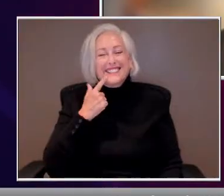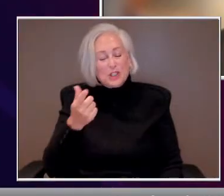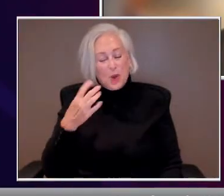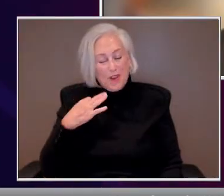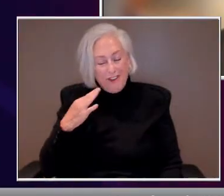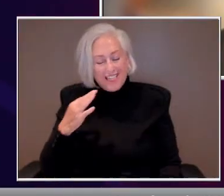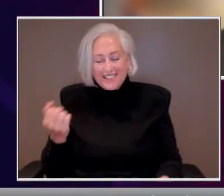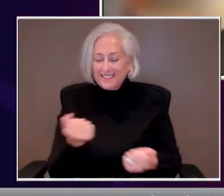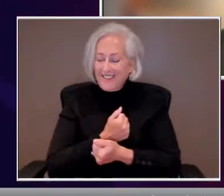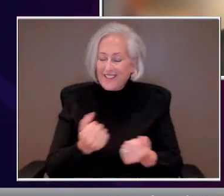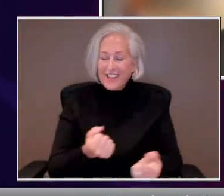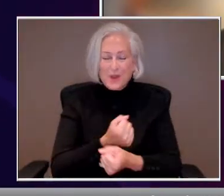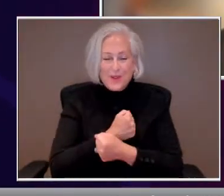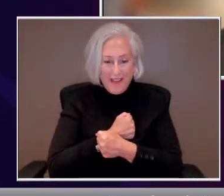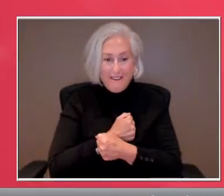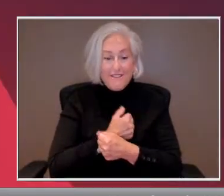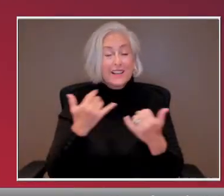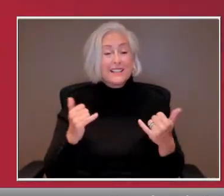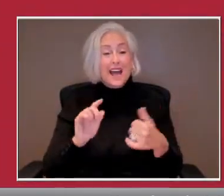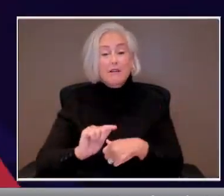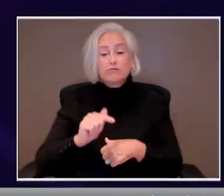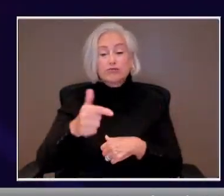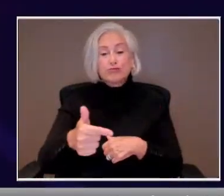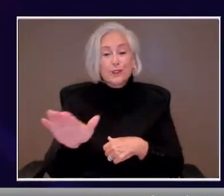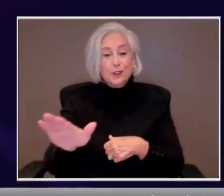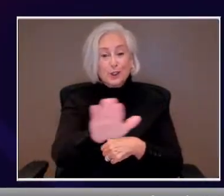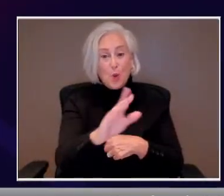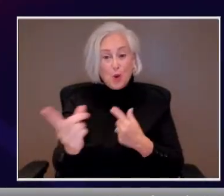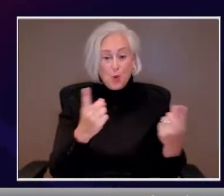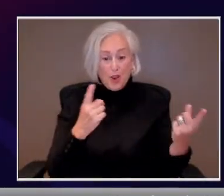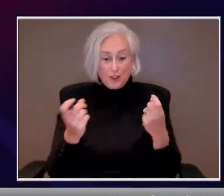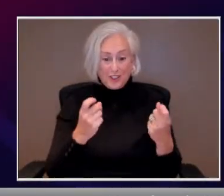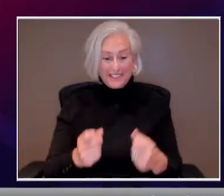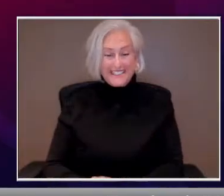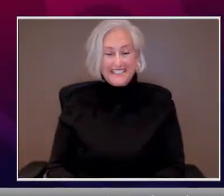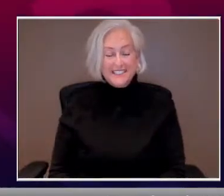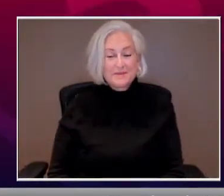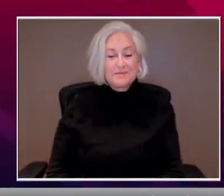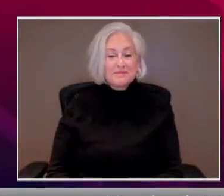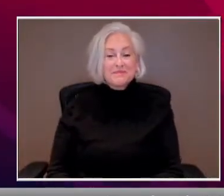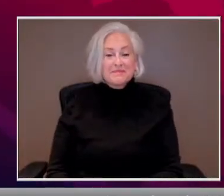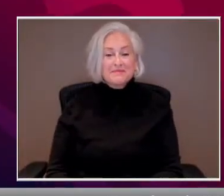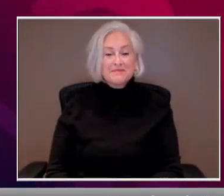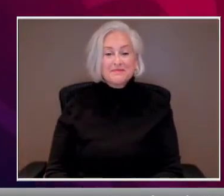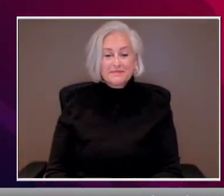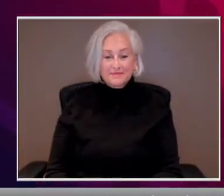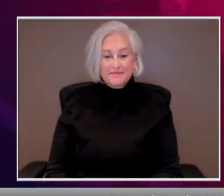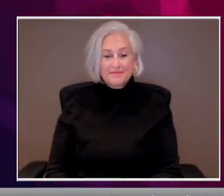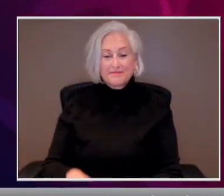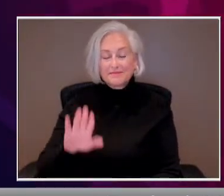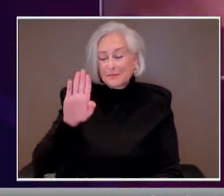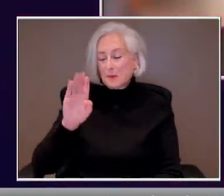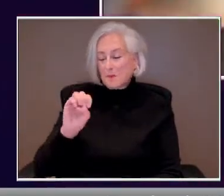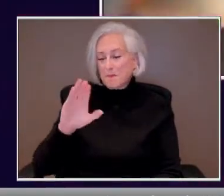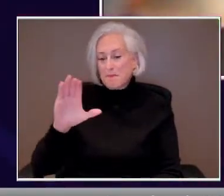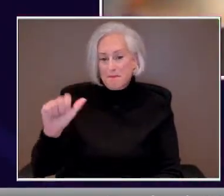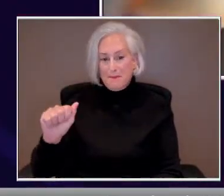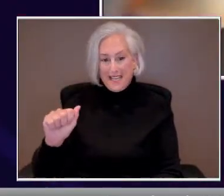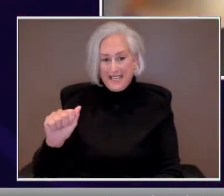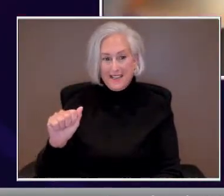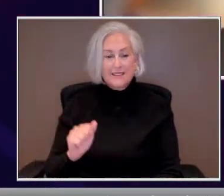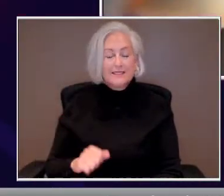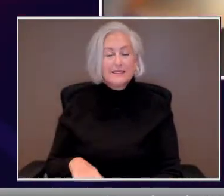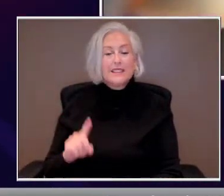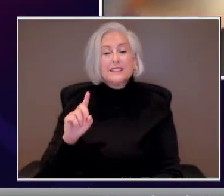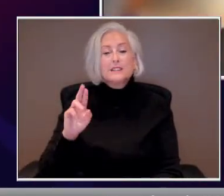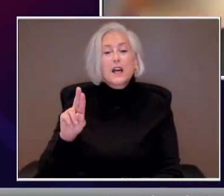questions from our viewers, because those are coming in right now. We have a question from Becca. And Dr. Mosier, I'll direct this one